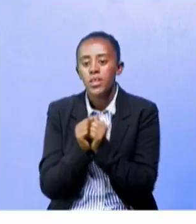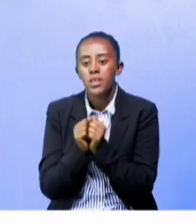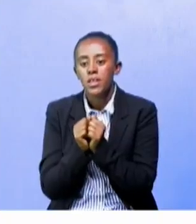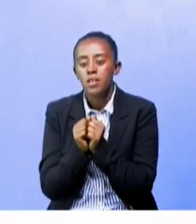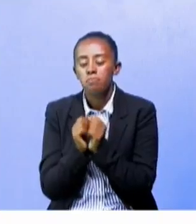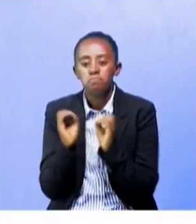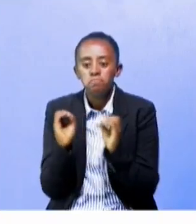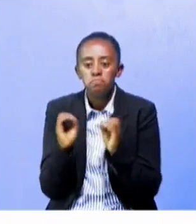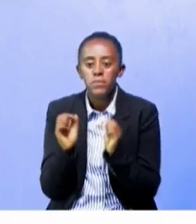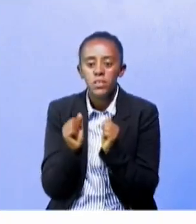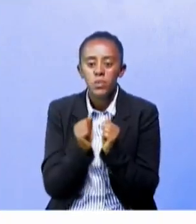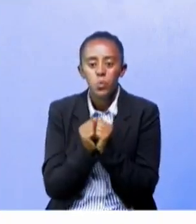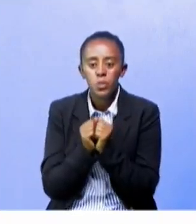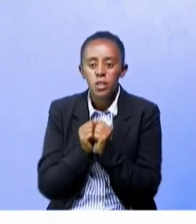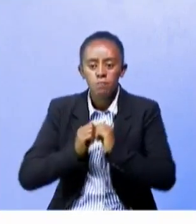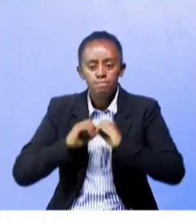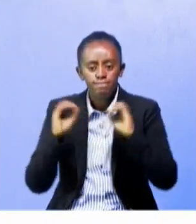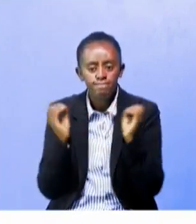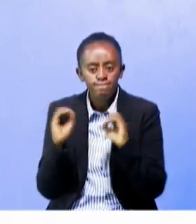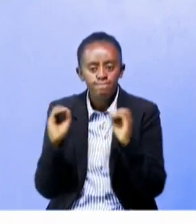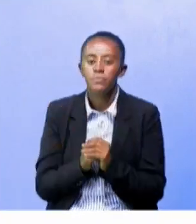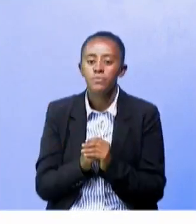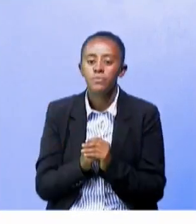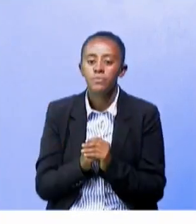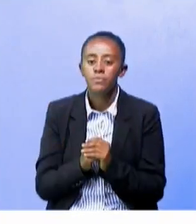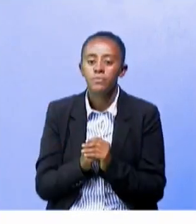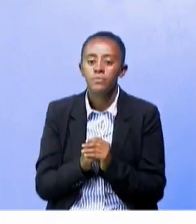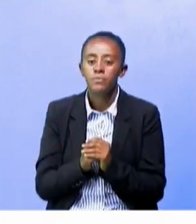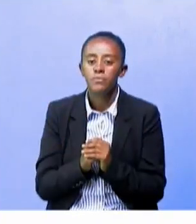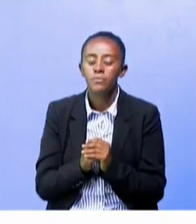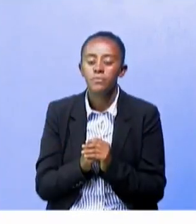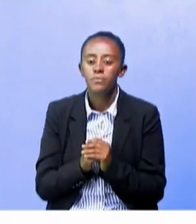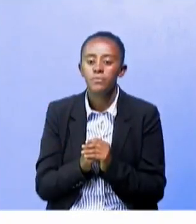Without any gender equality,